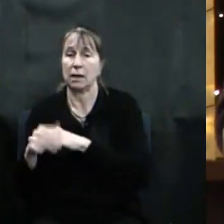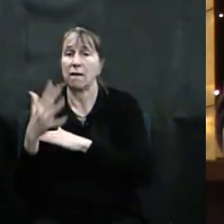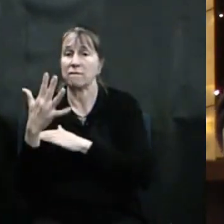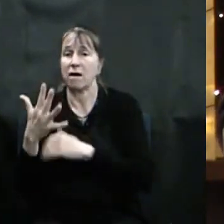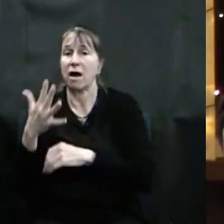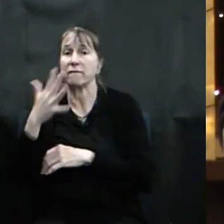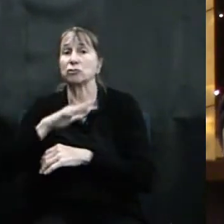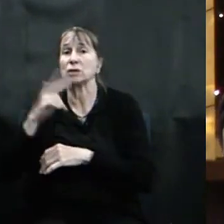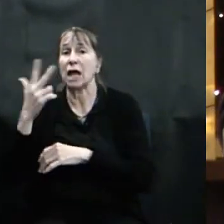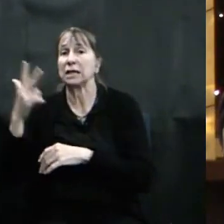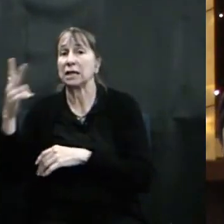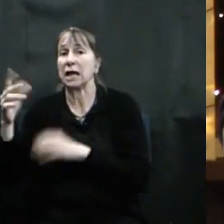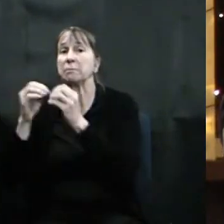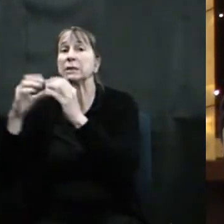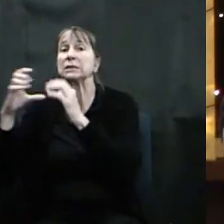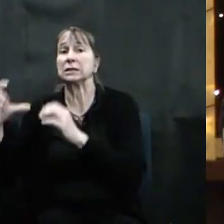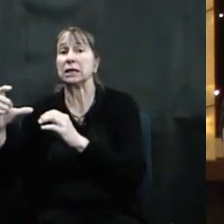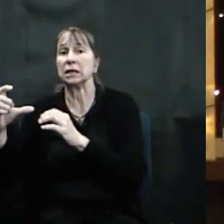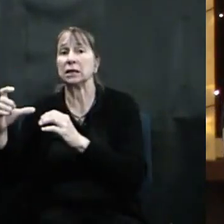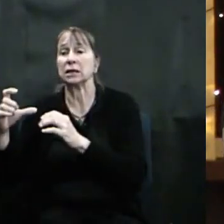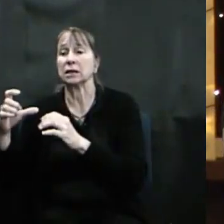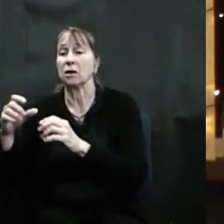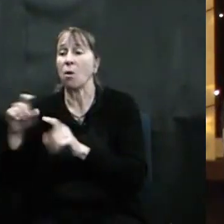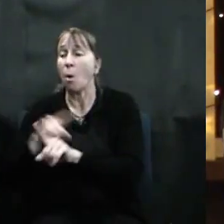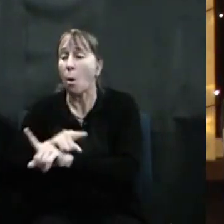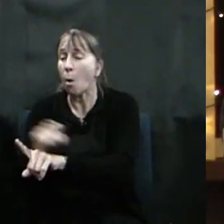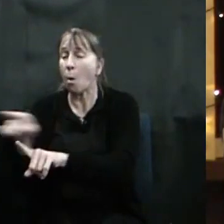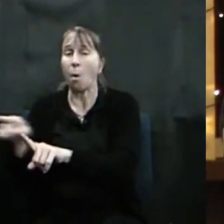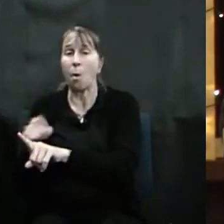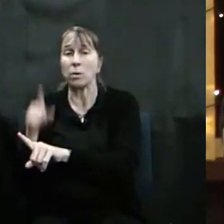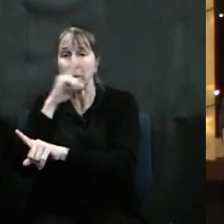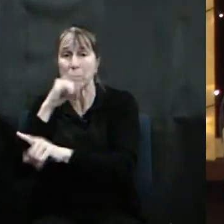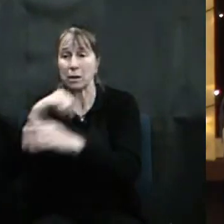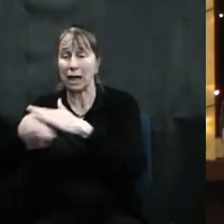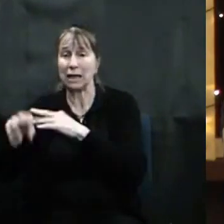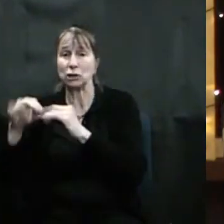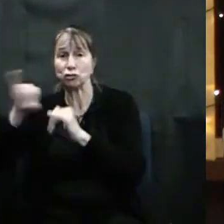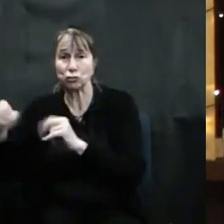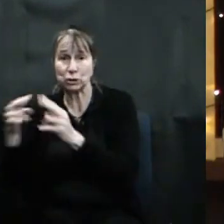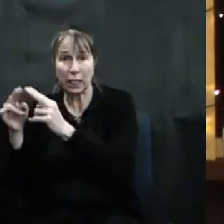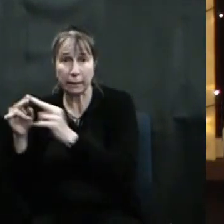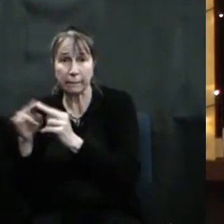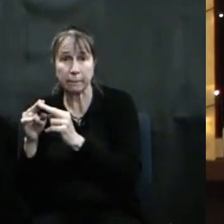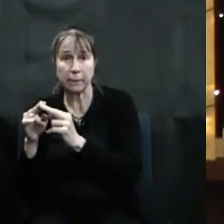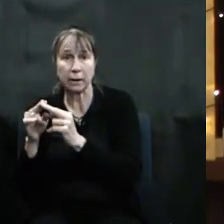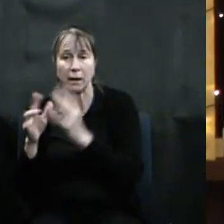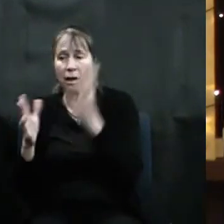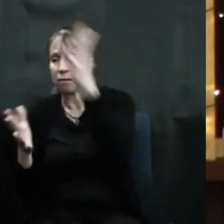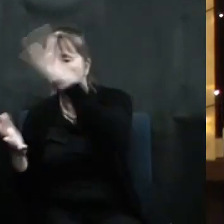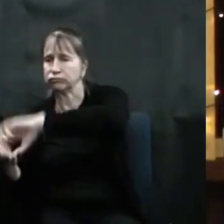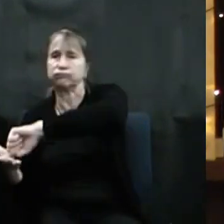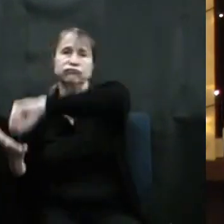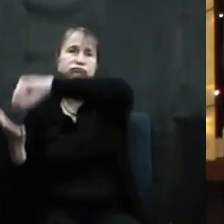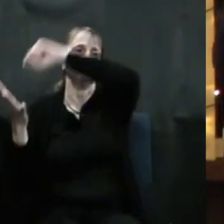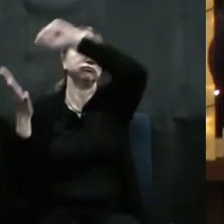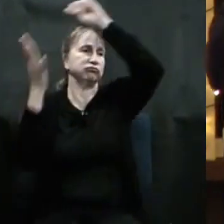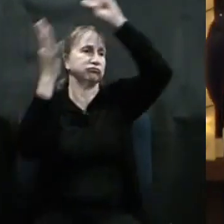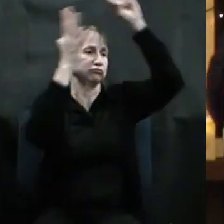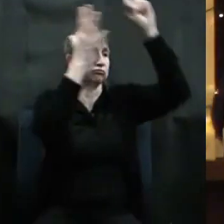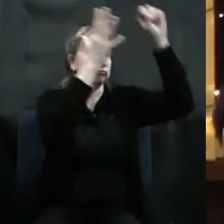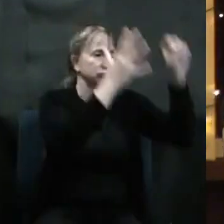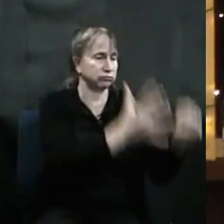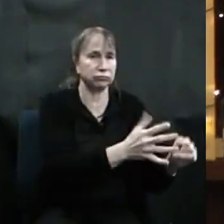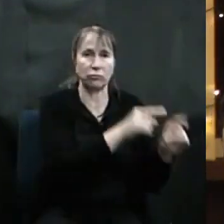inhabitants of Jerusalem were sent to Babylon. It's like the new enemy now doesn't stop